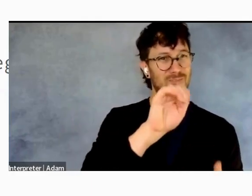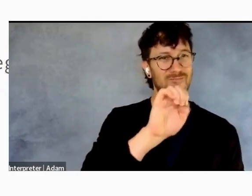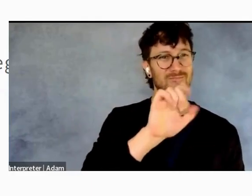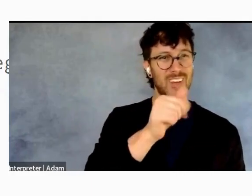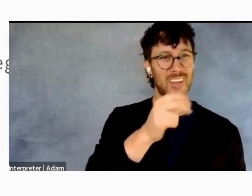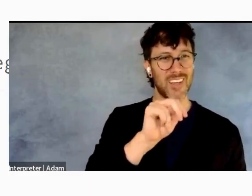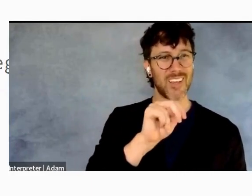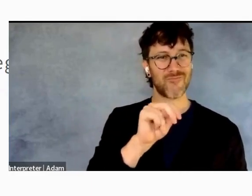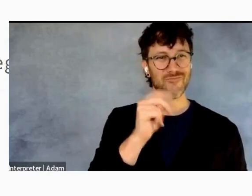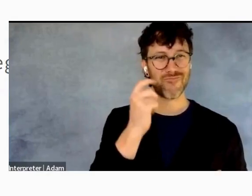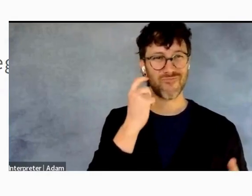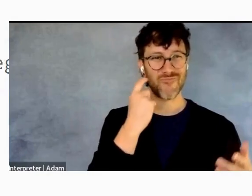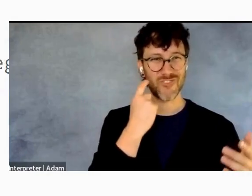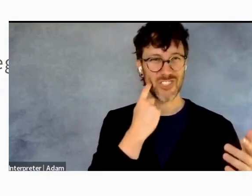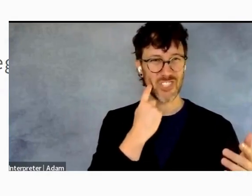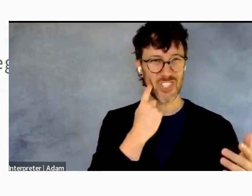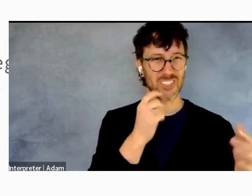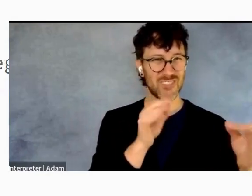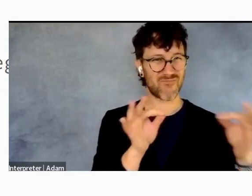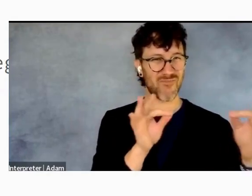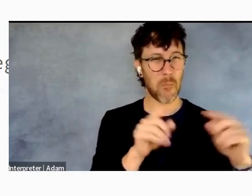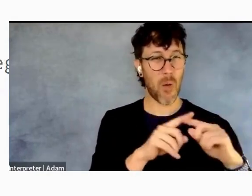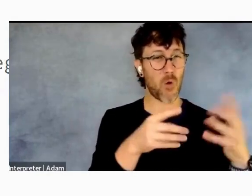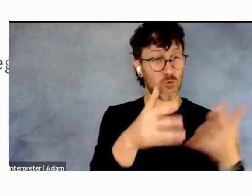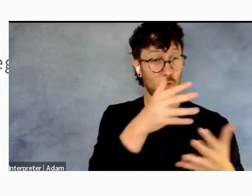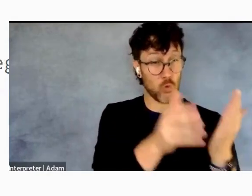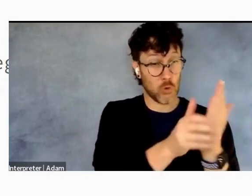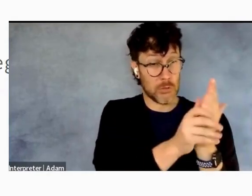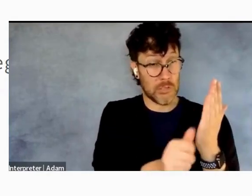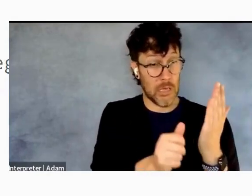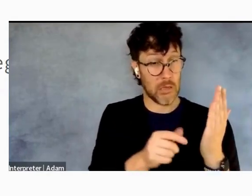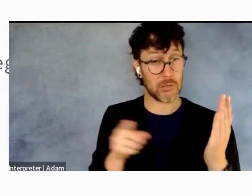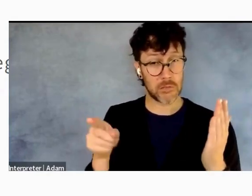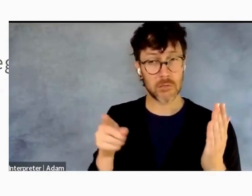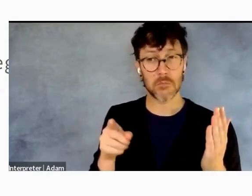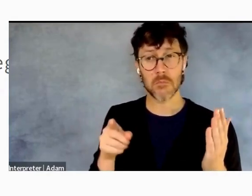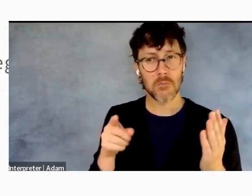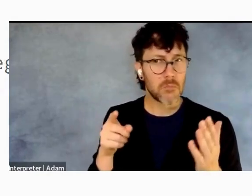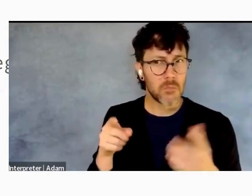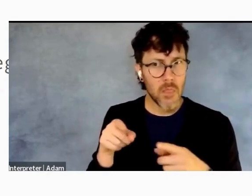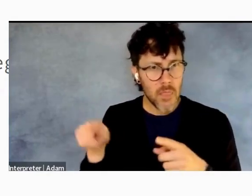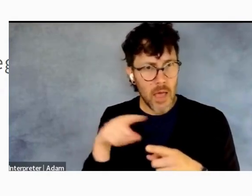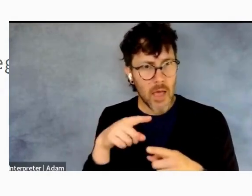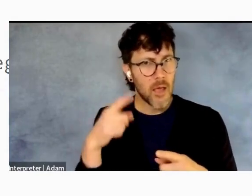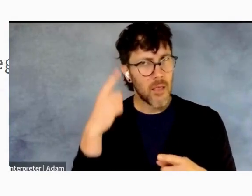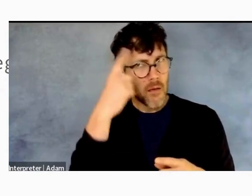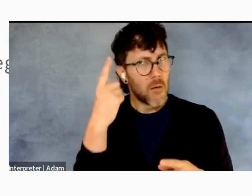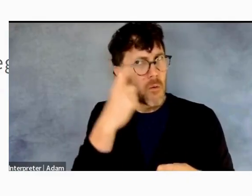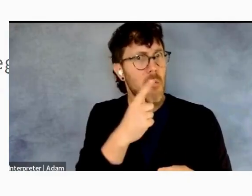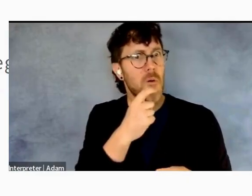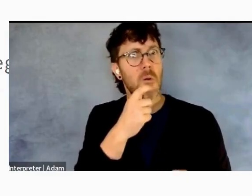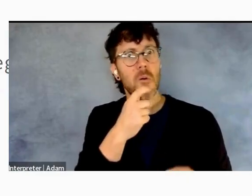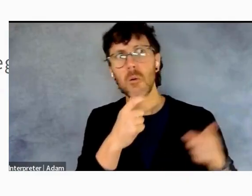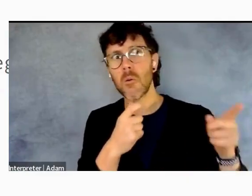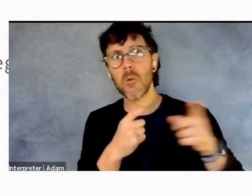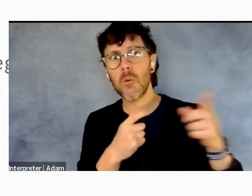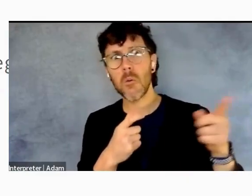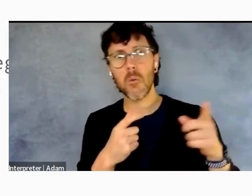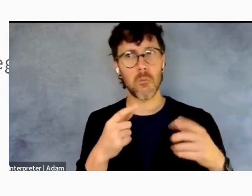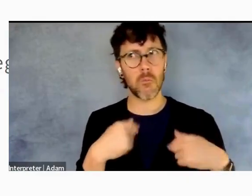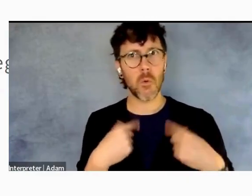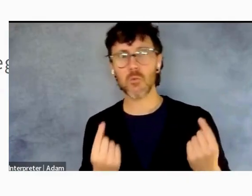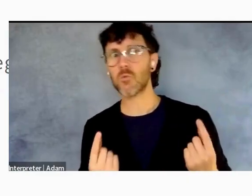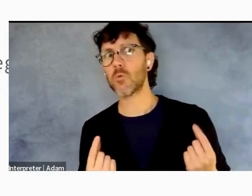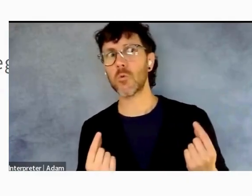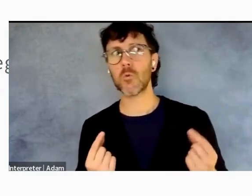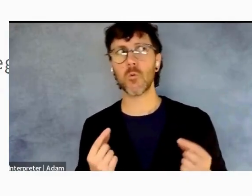was, thinking about for social skills. Who, what will I do? What could they